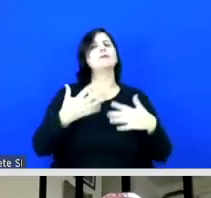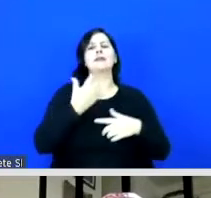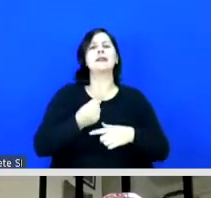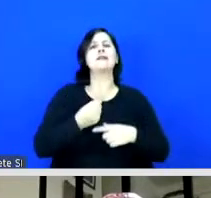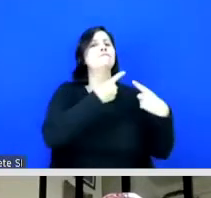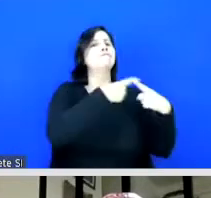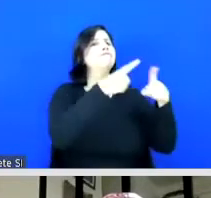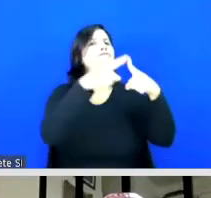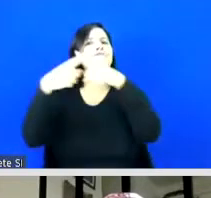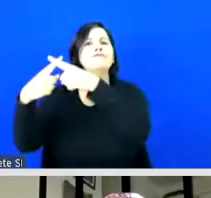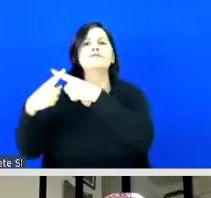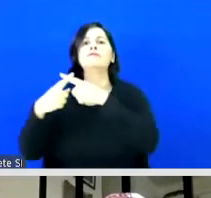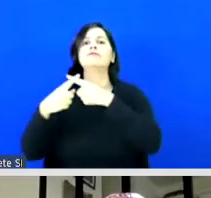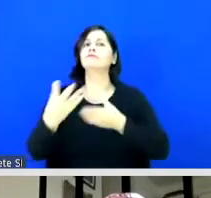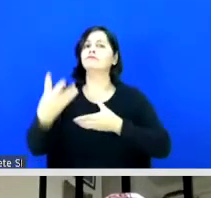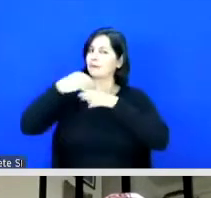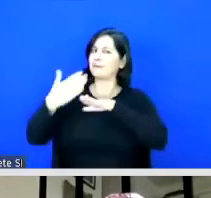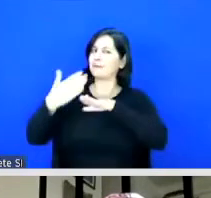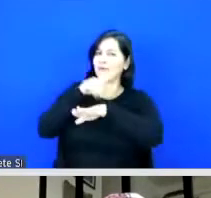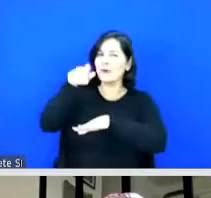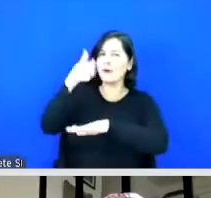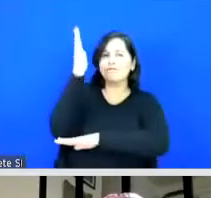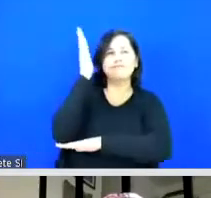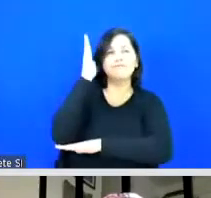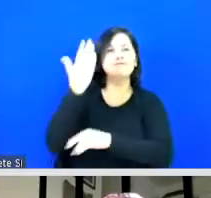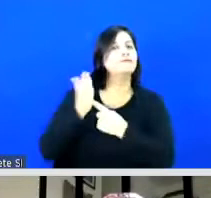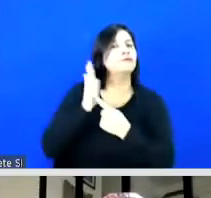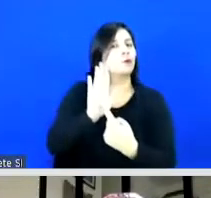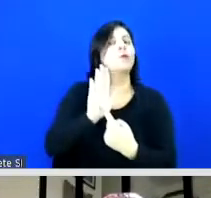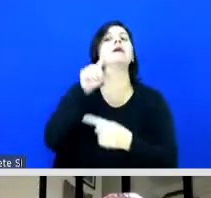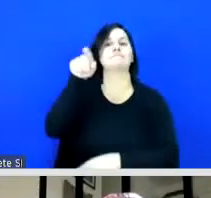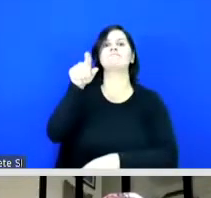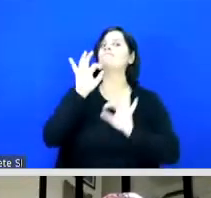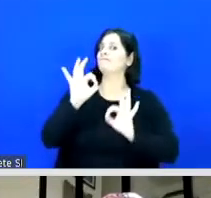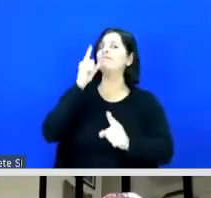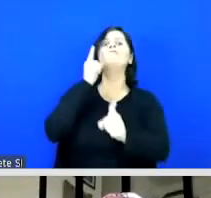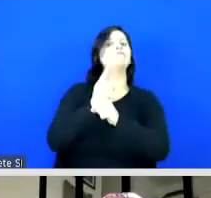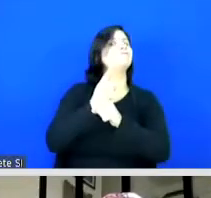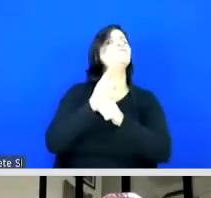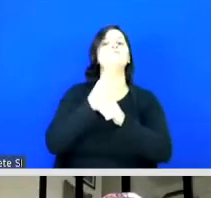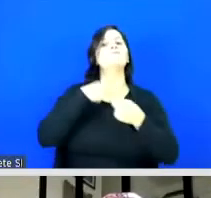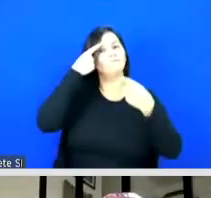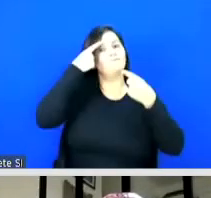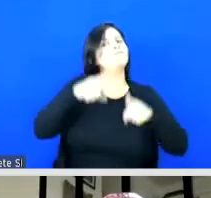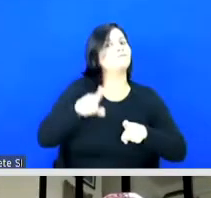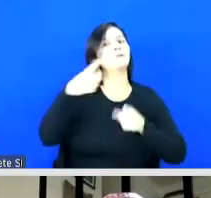the context of the injustice of climate change. We mustn't forget that.